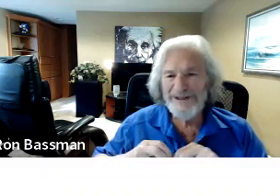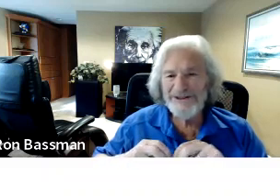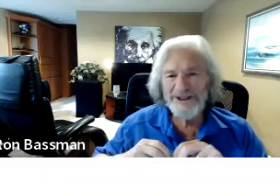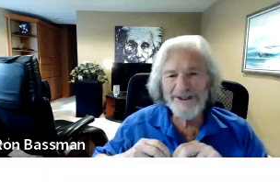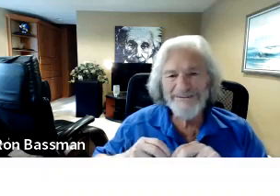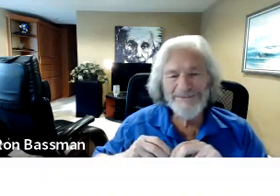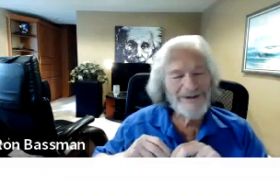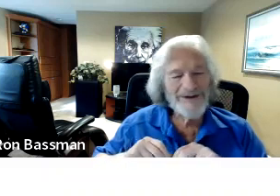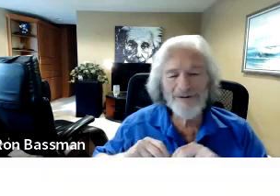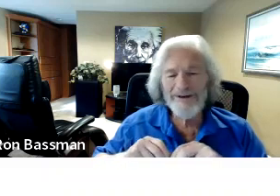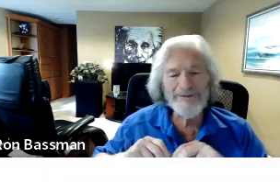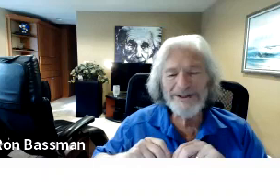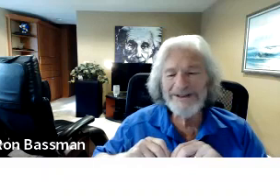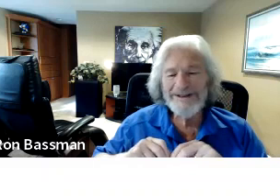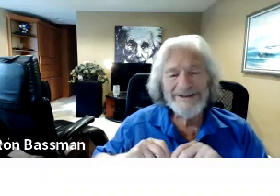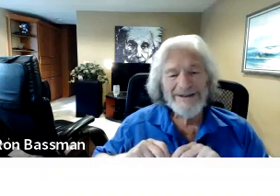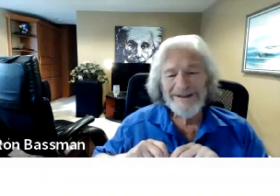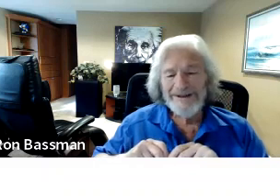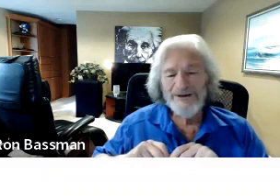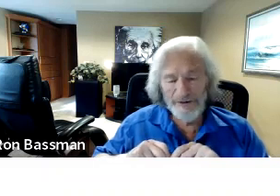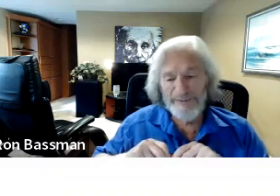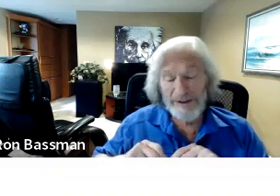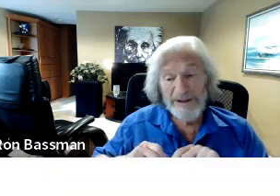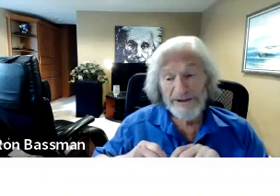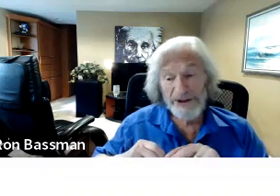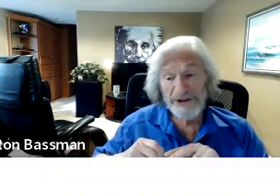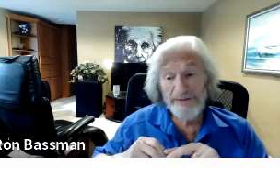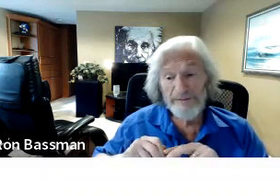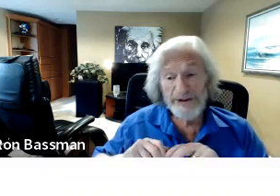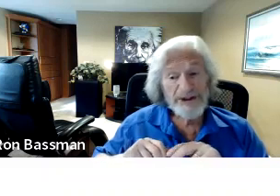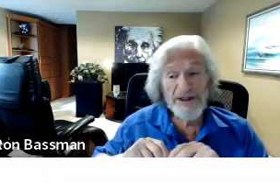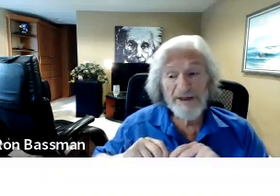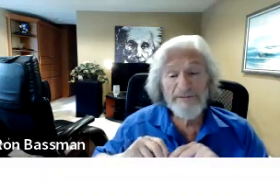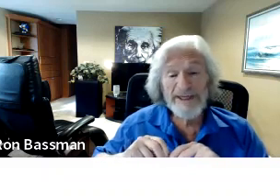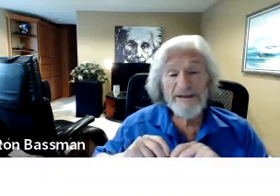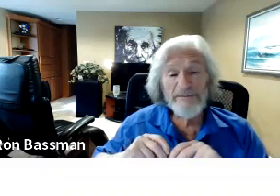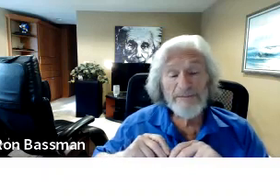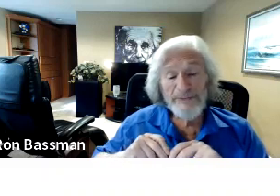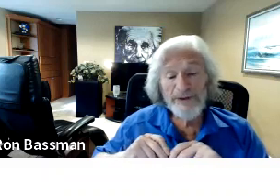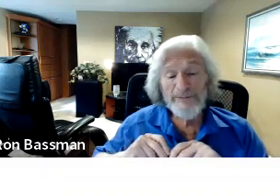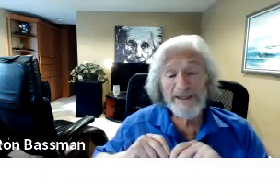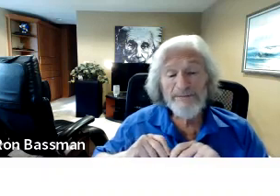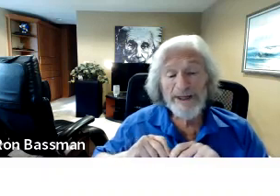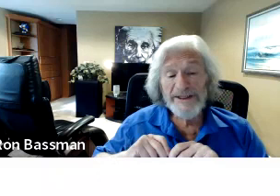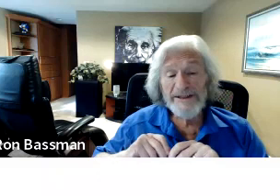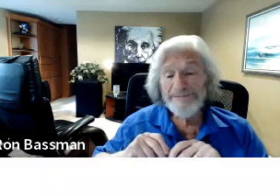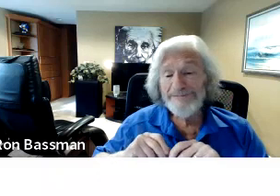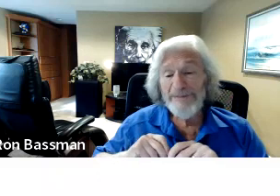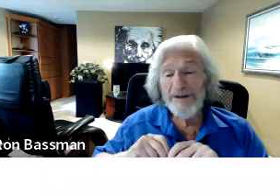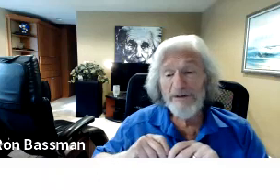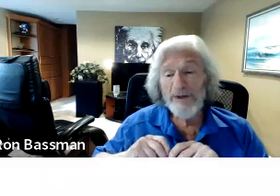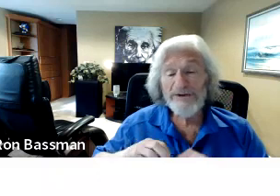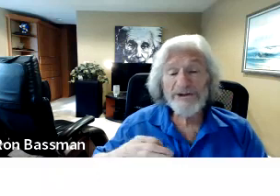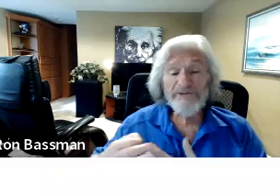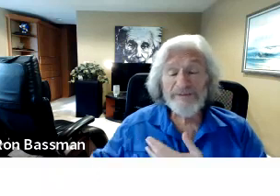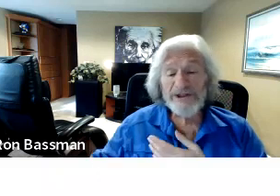fame. It's incredibly corrupt system because a lot of people are making money,